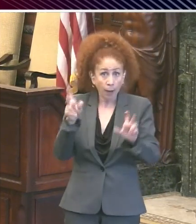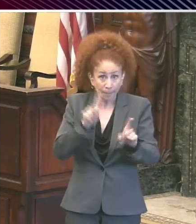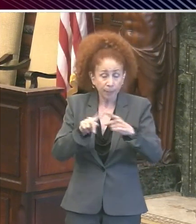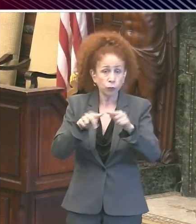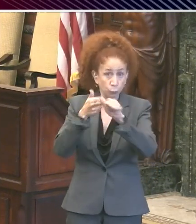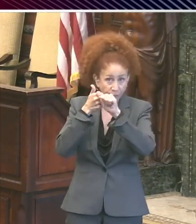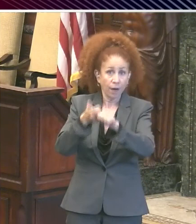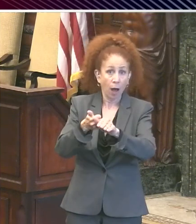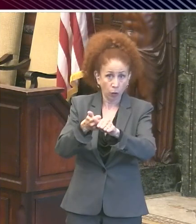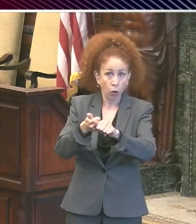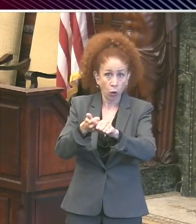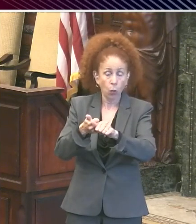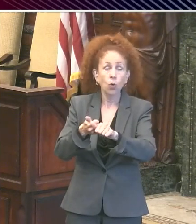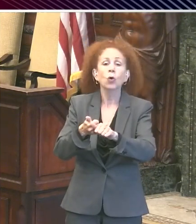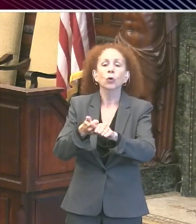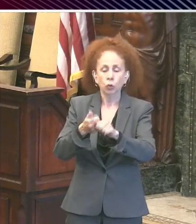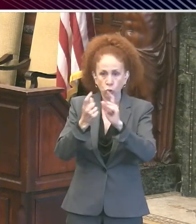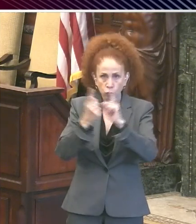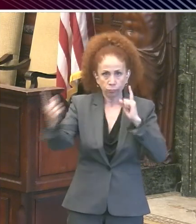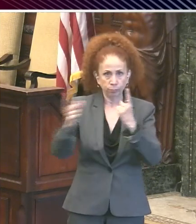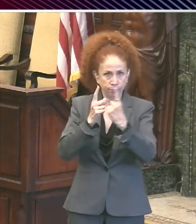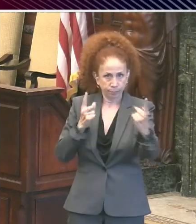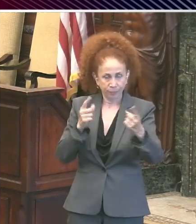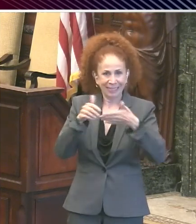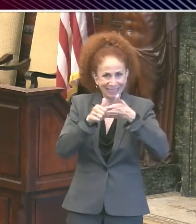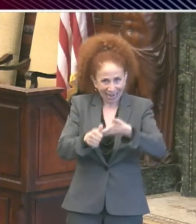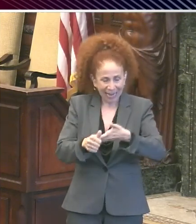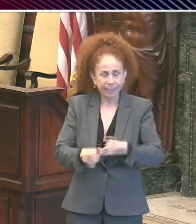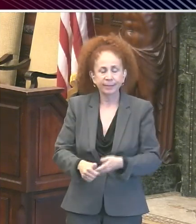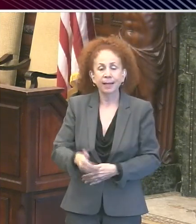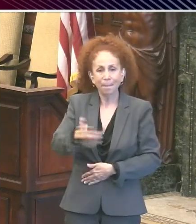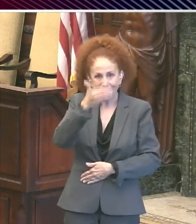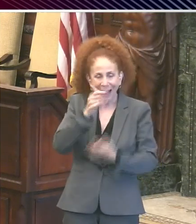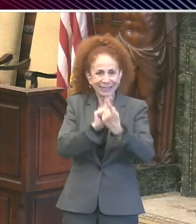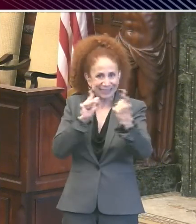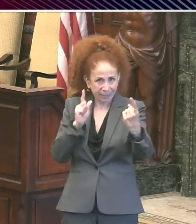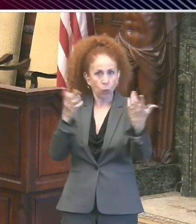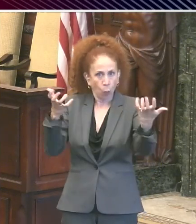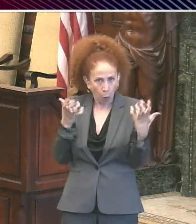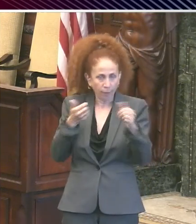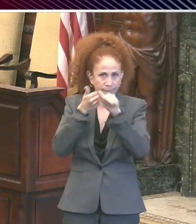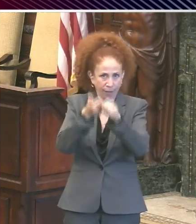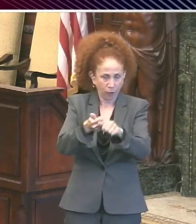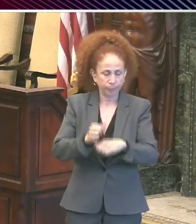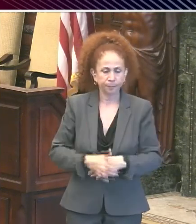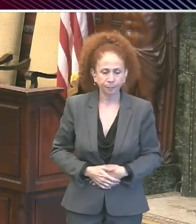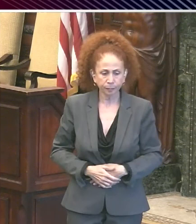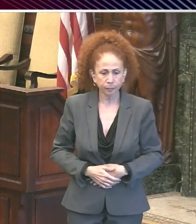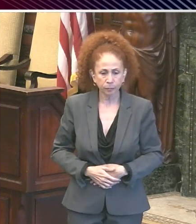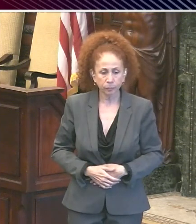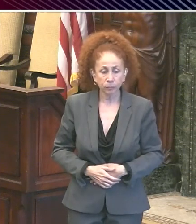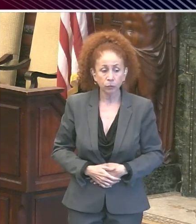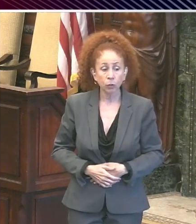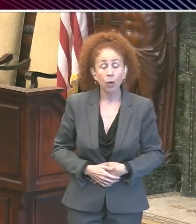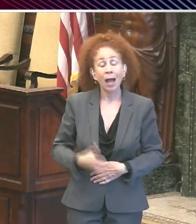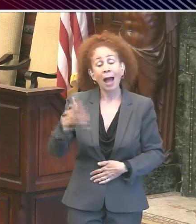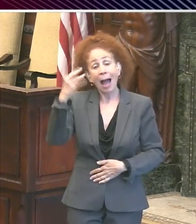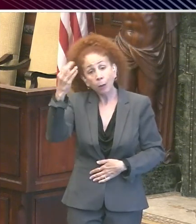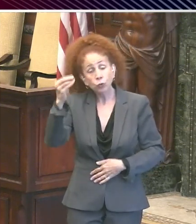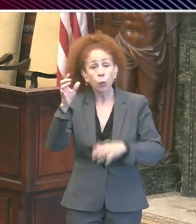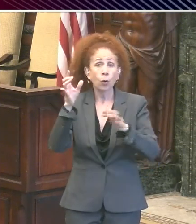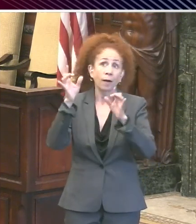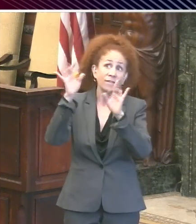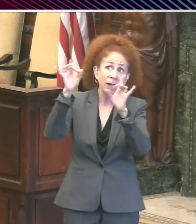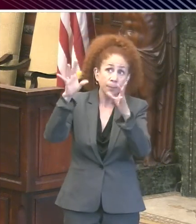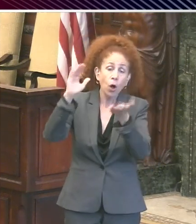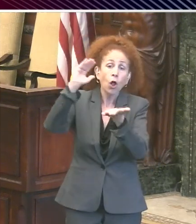to follow social distancing guidelines, masks, distance, all that. We certainly think outdoor volleyball is going to be